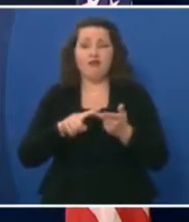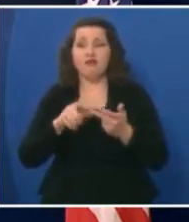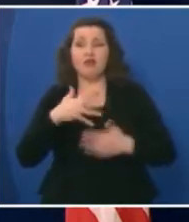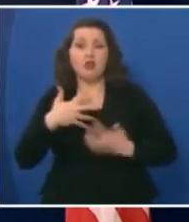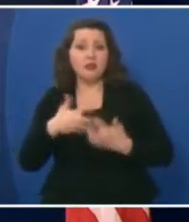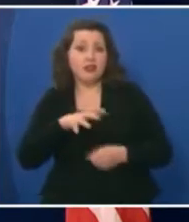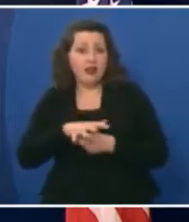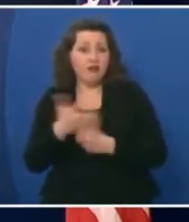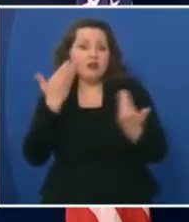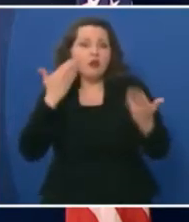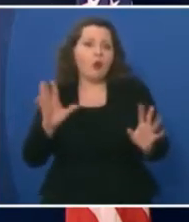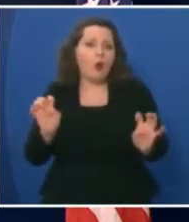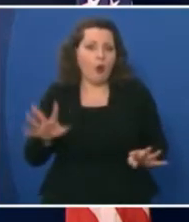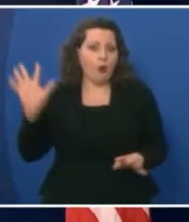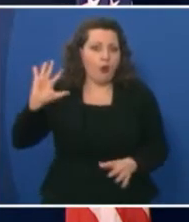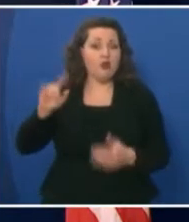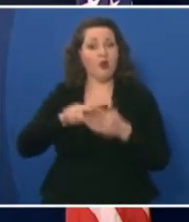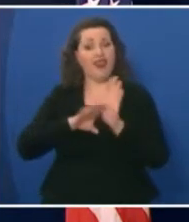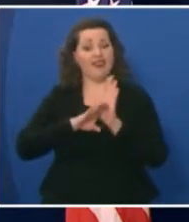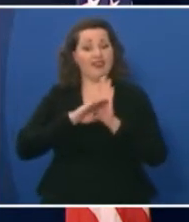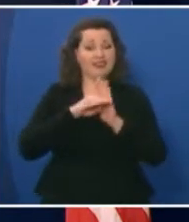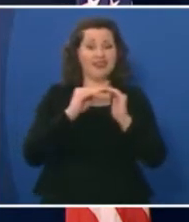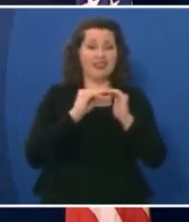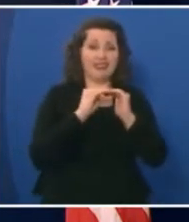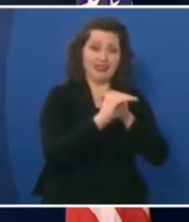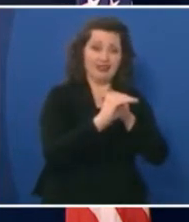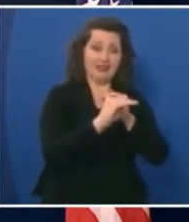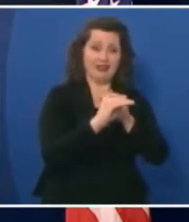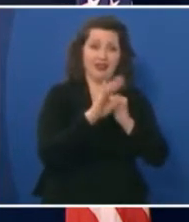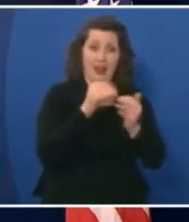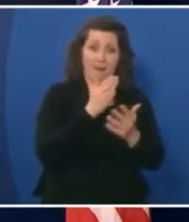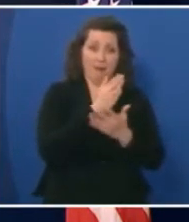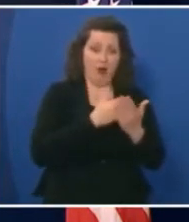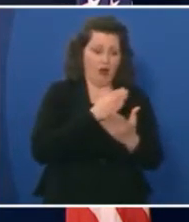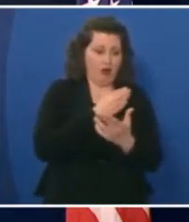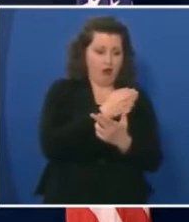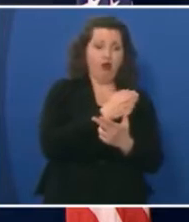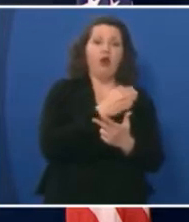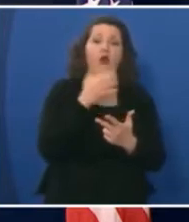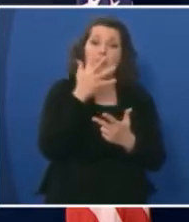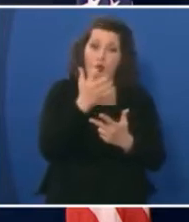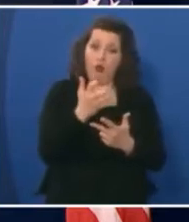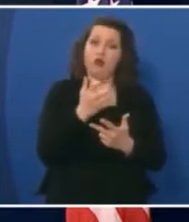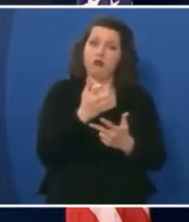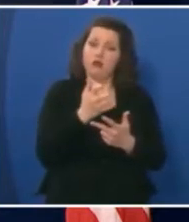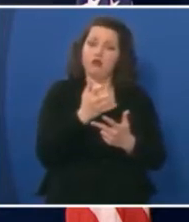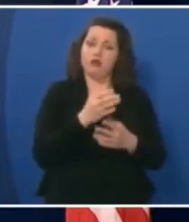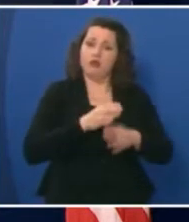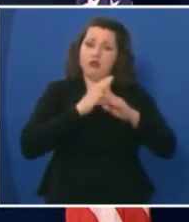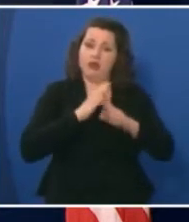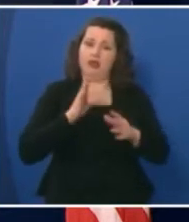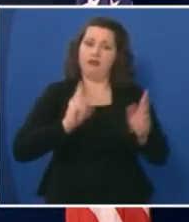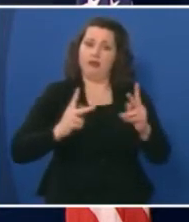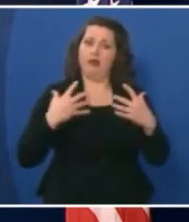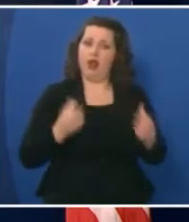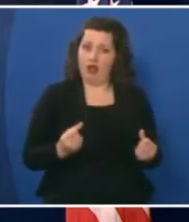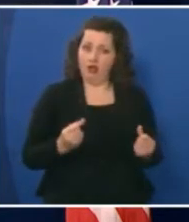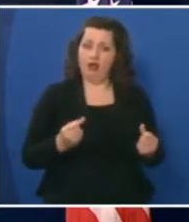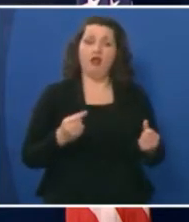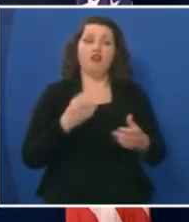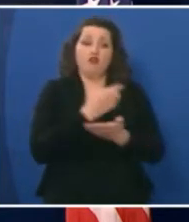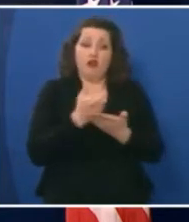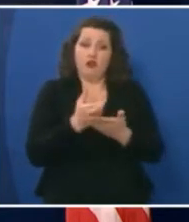the stabilization phase, the goal was to protect the health of Iowans, to manage our healthcare resources, to